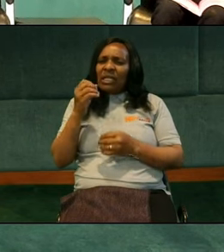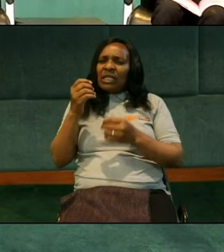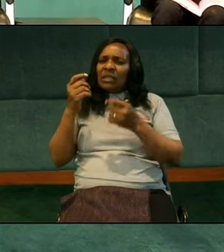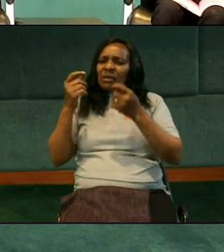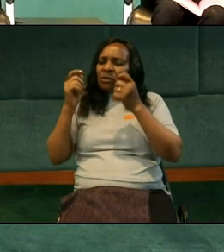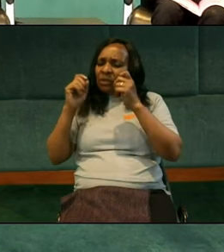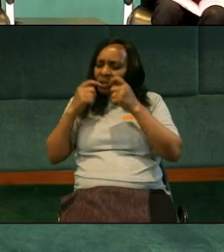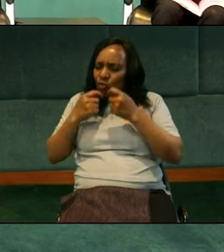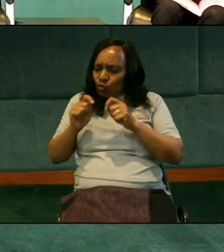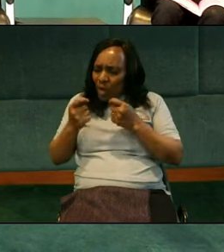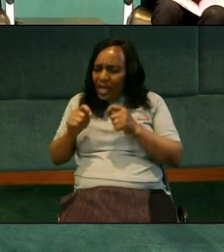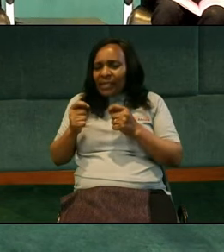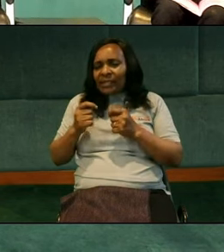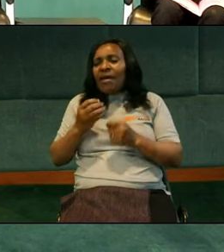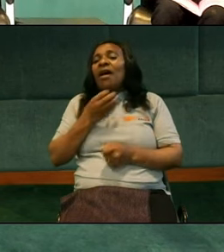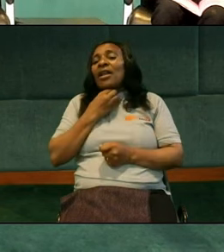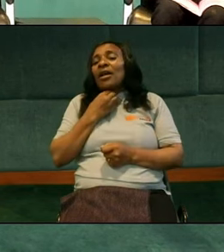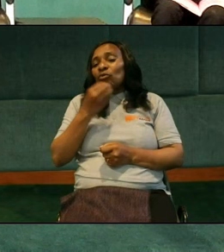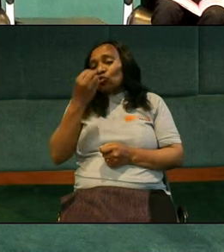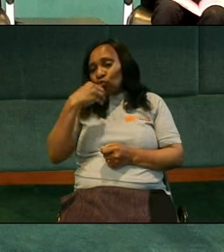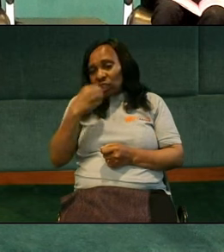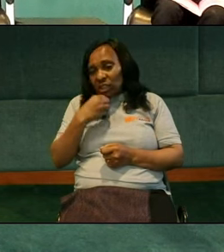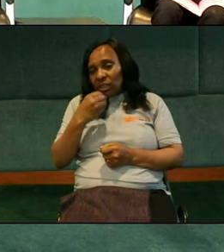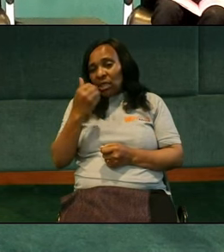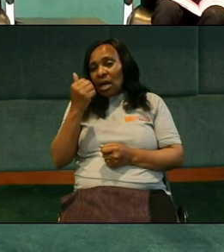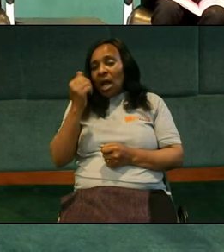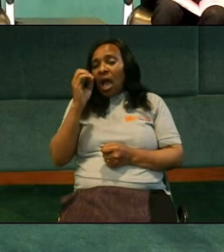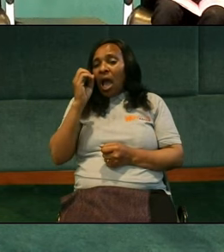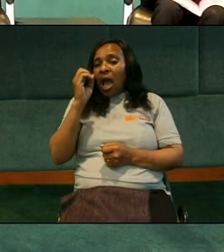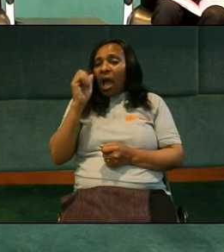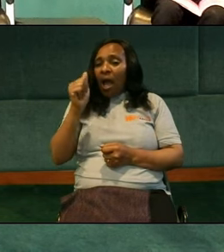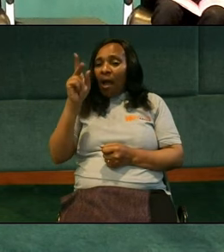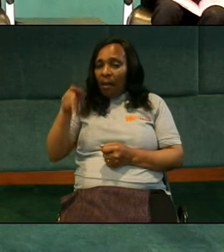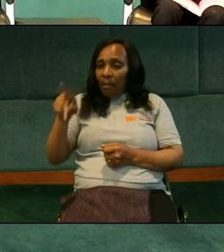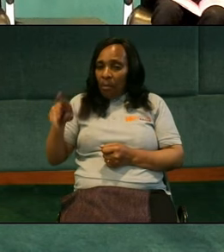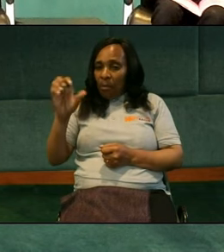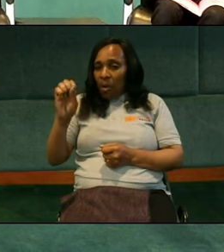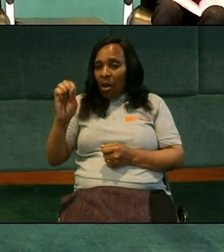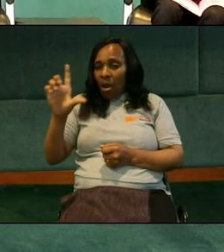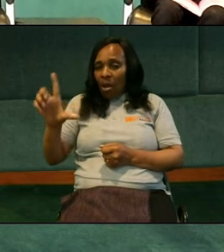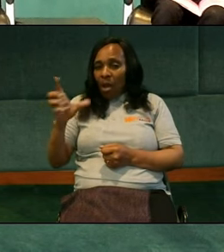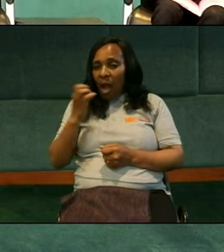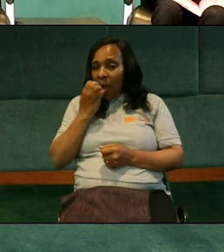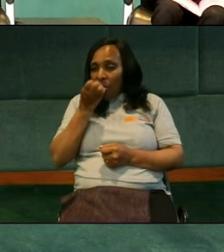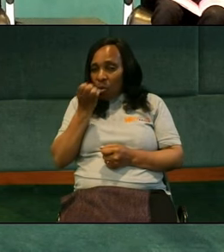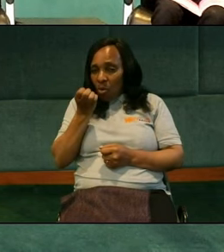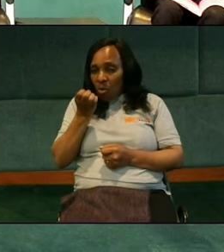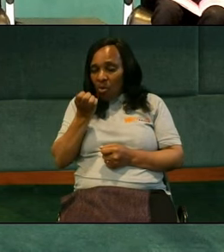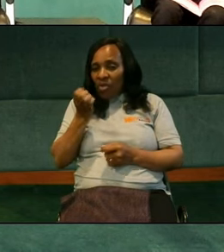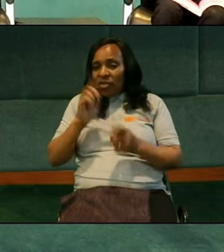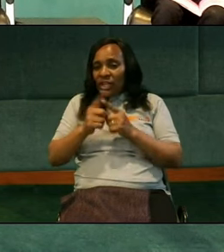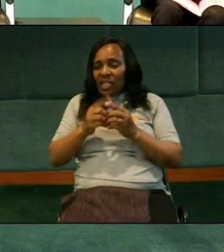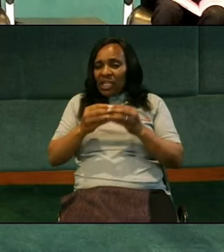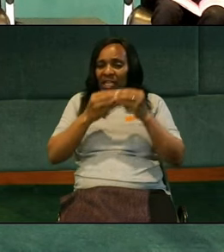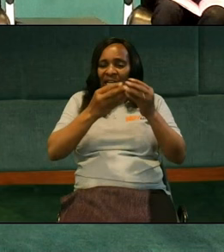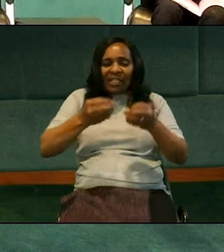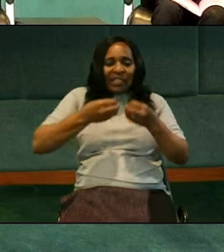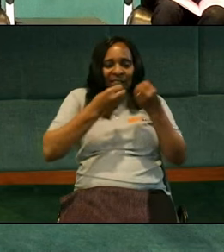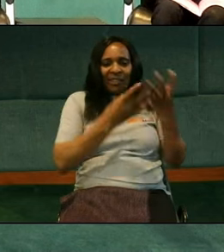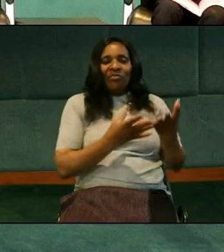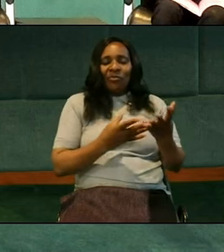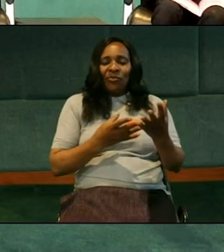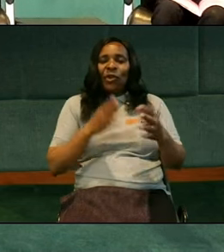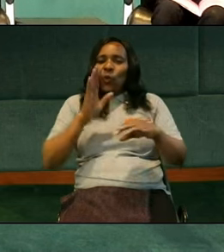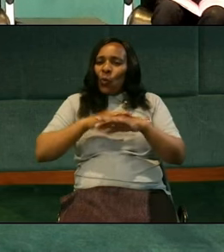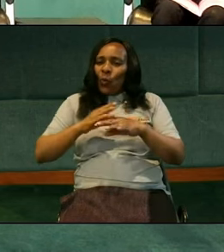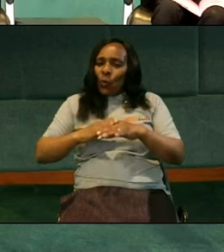Eve tempted Adam to eat the apple. Yes. So she led him astray. Yeah, that's interesting that the